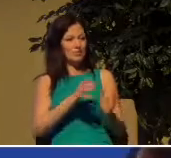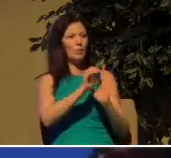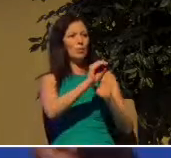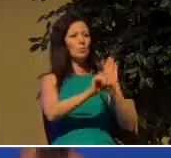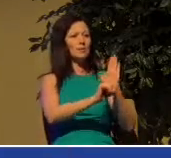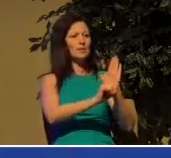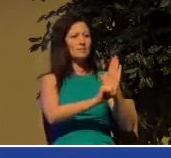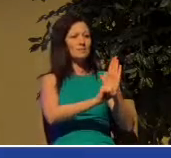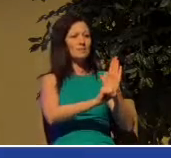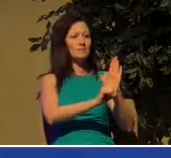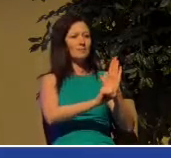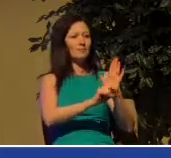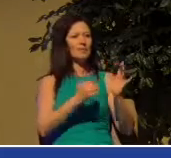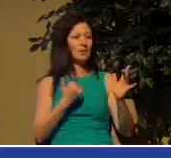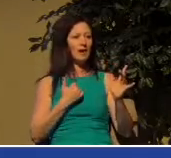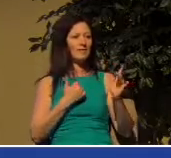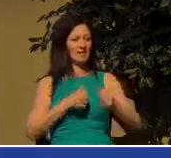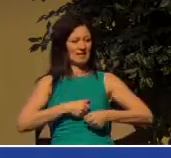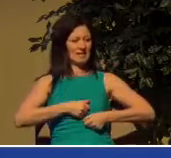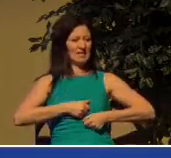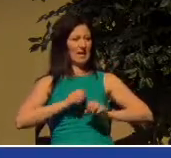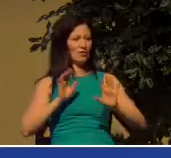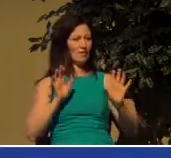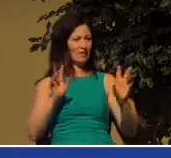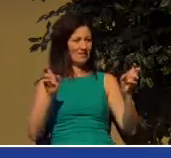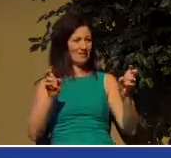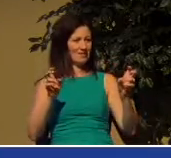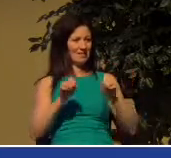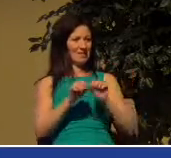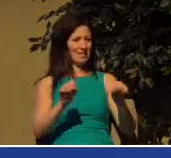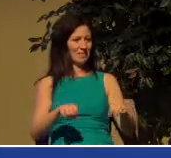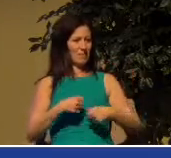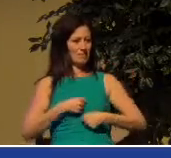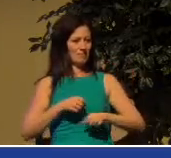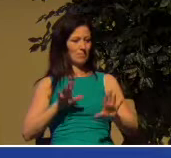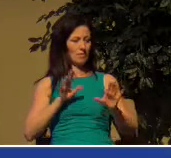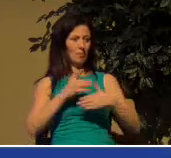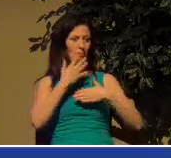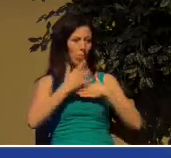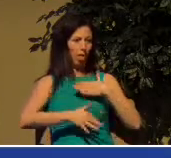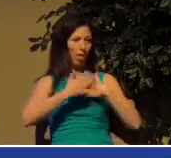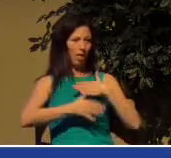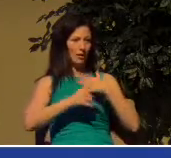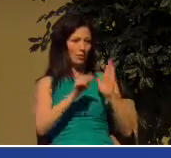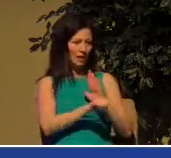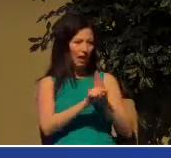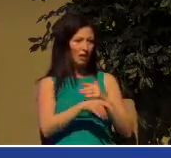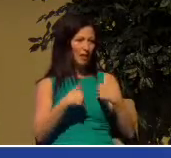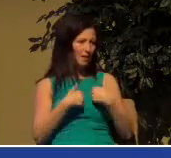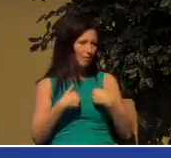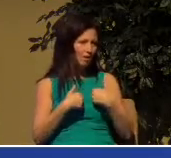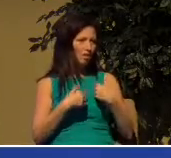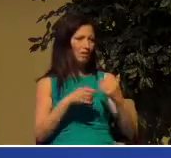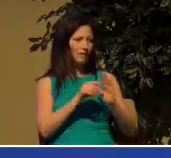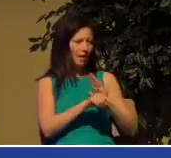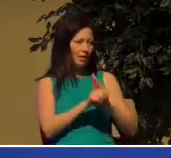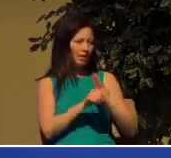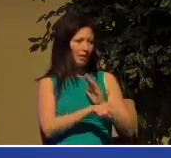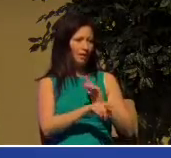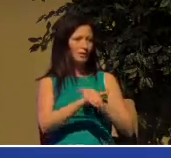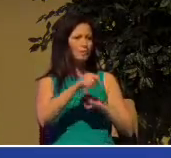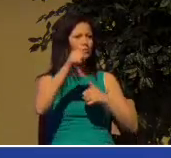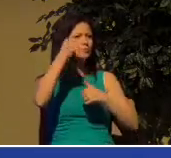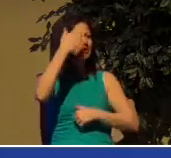this whole sacrificial system where blood is constantly being shed, which is why Passover,